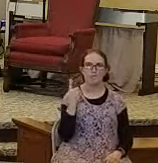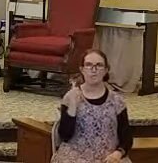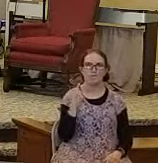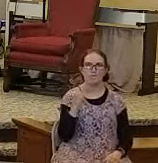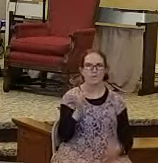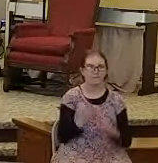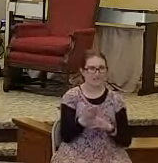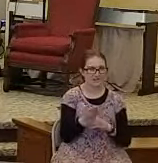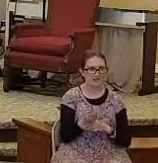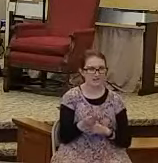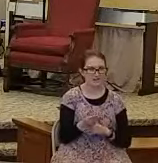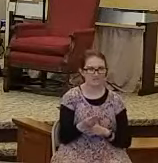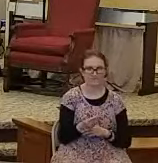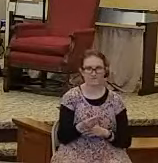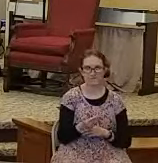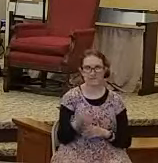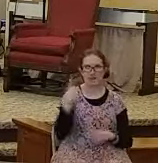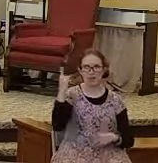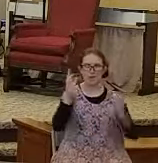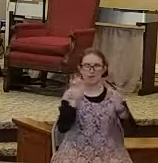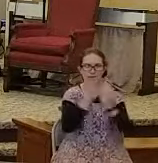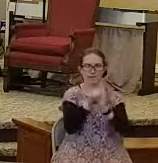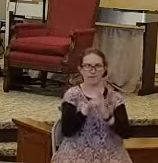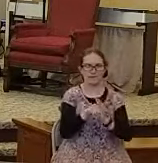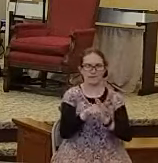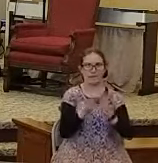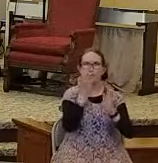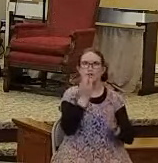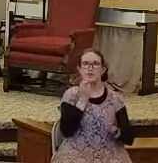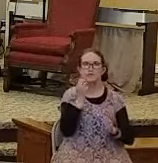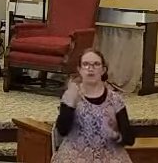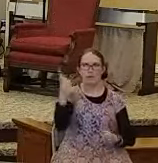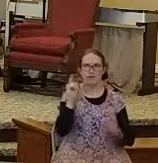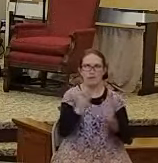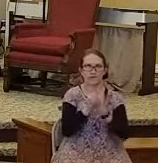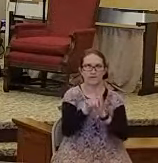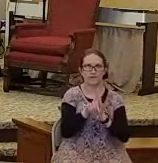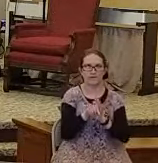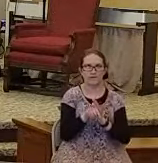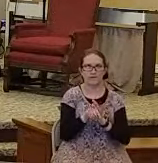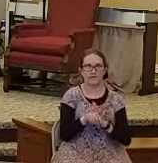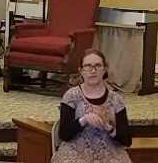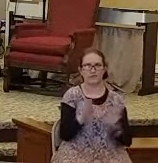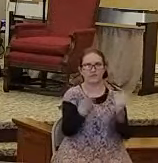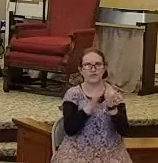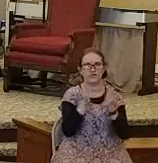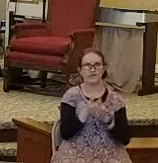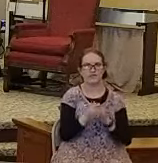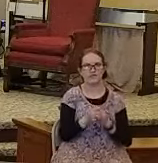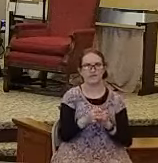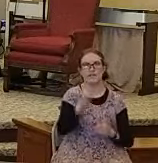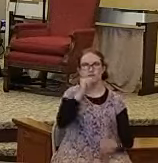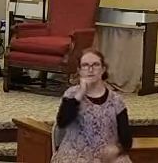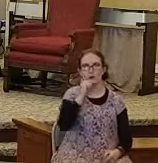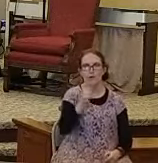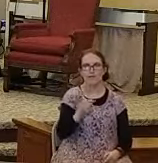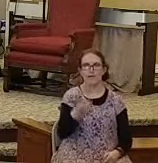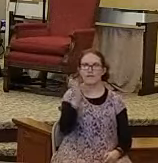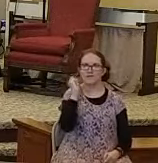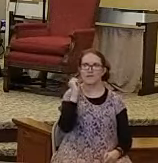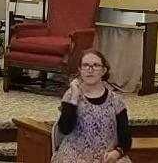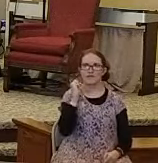there? Yeah. But in that lonely hour, in that precious lonely hour, Jesus let me know I